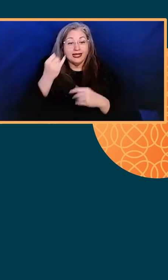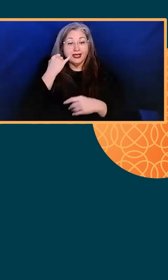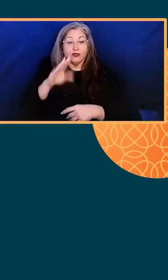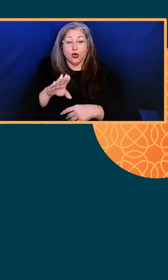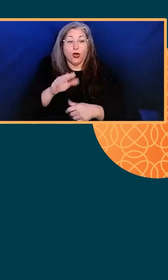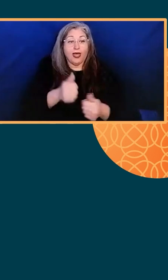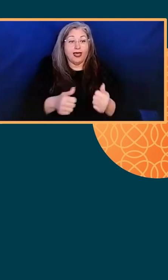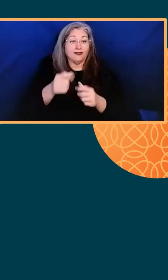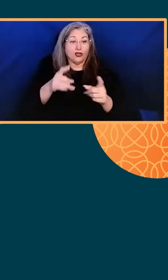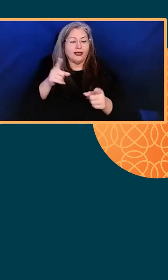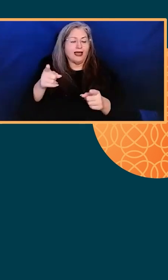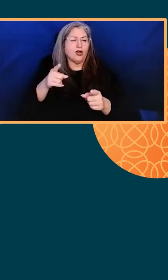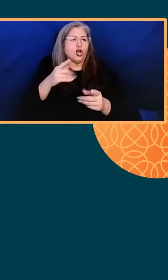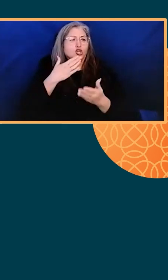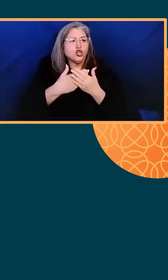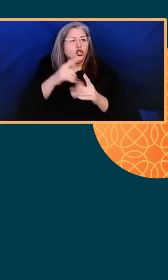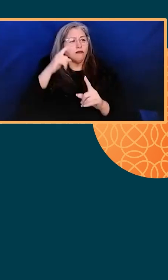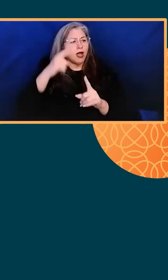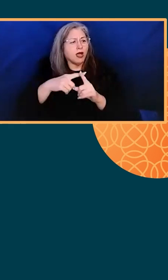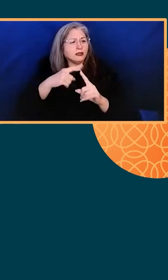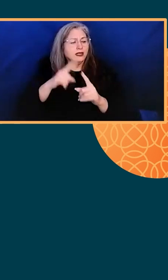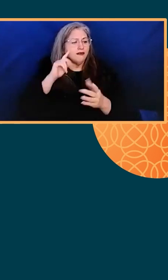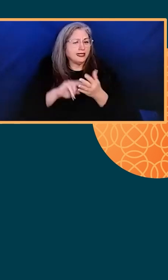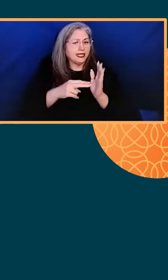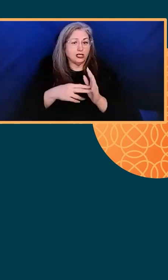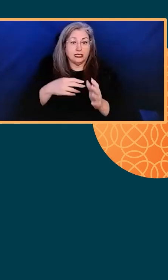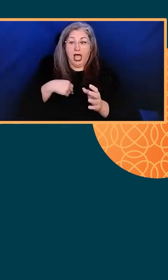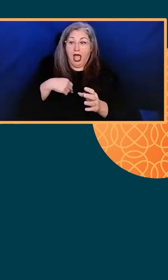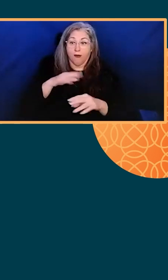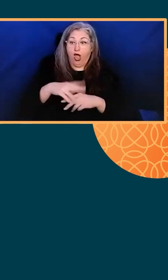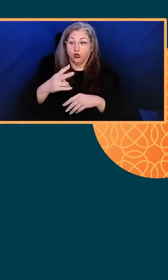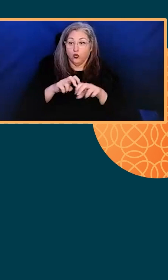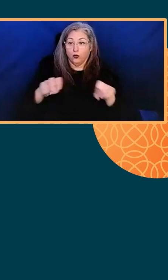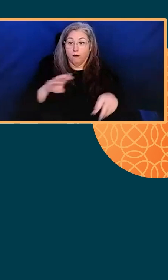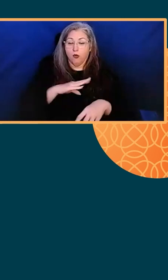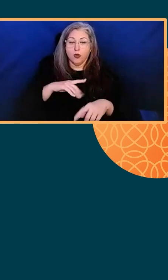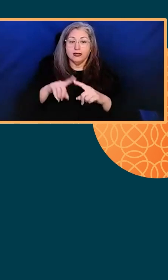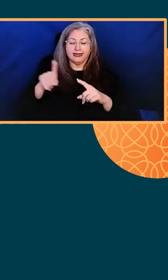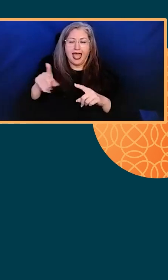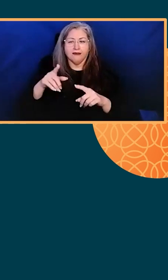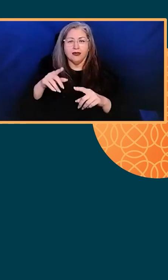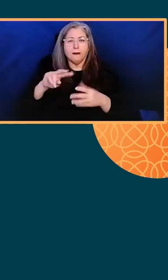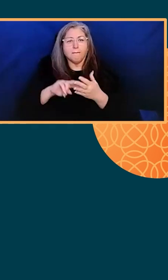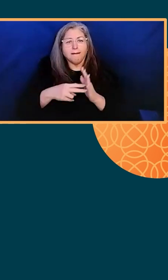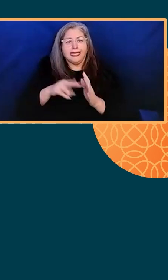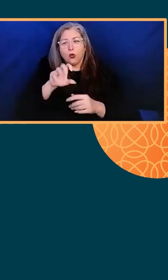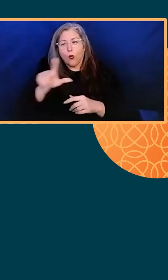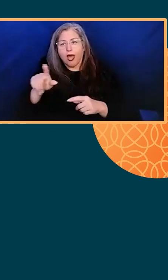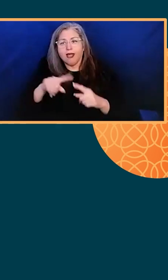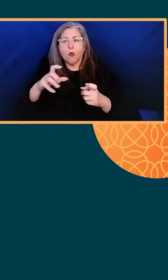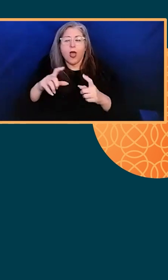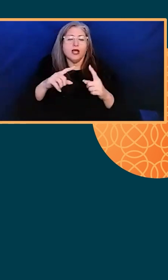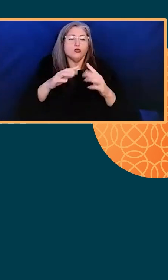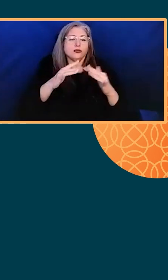means well, and I sit on two, they mean well, and they want to diversify the